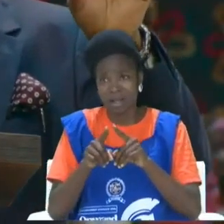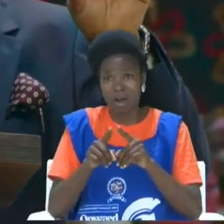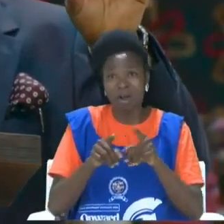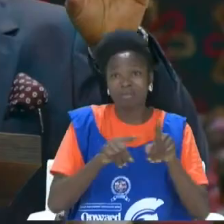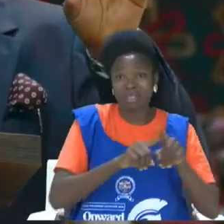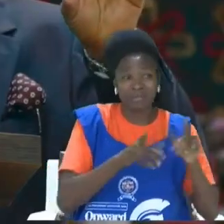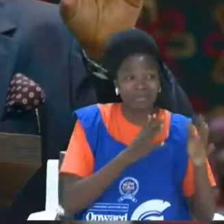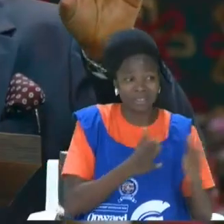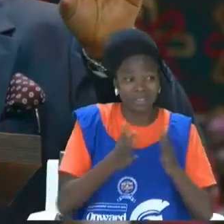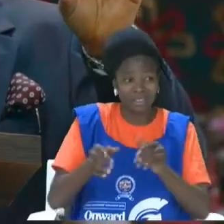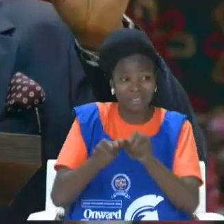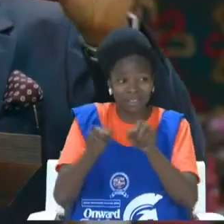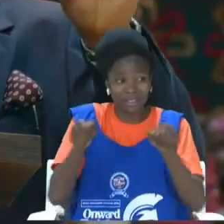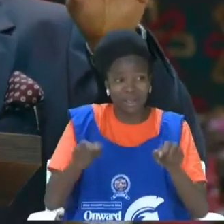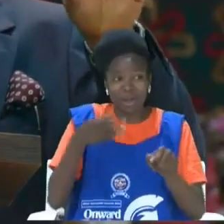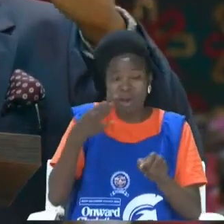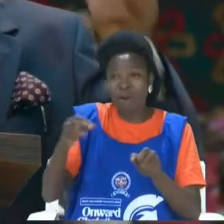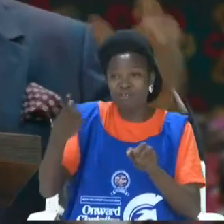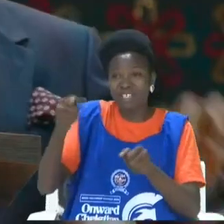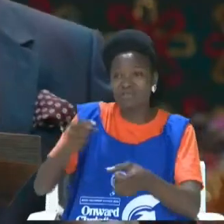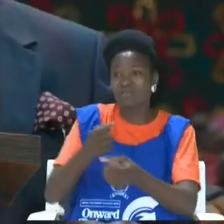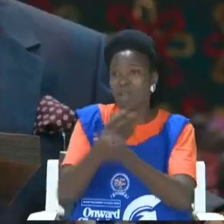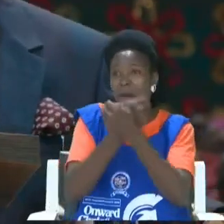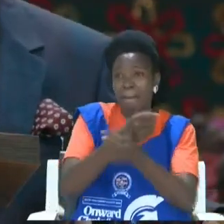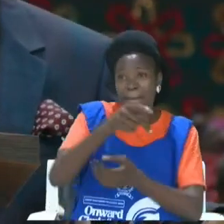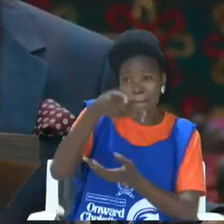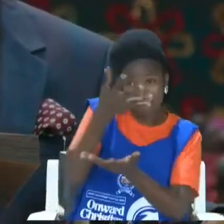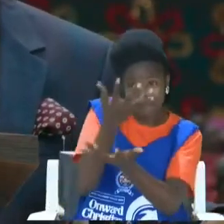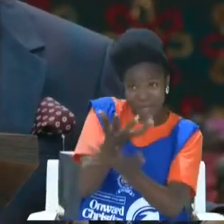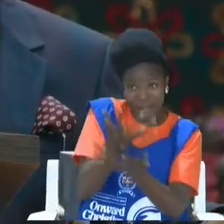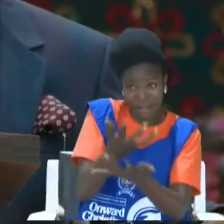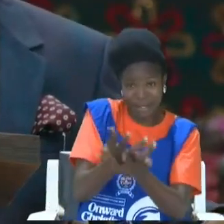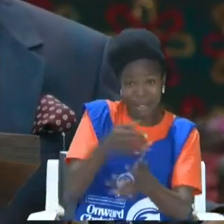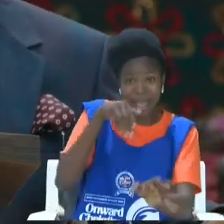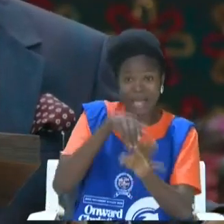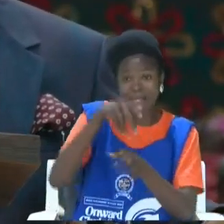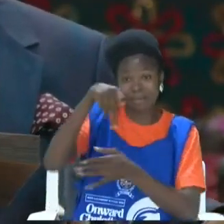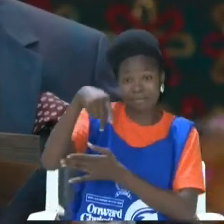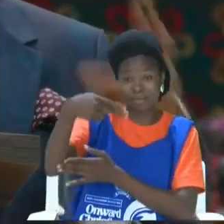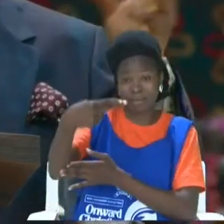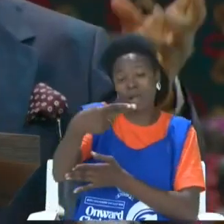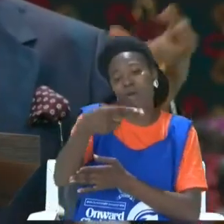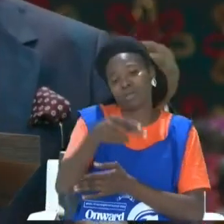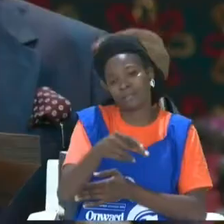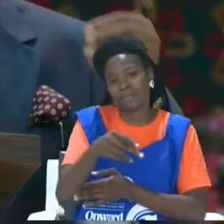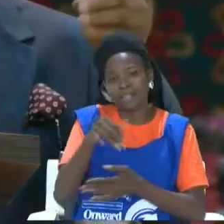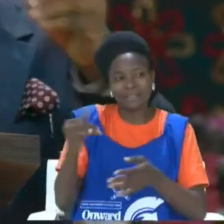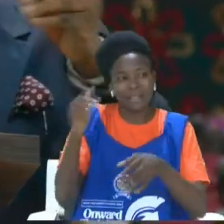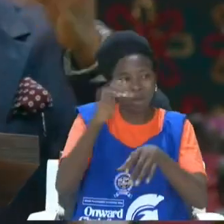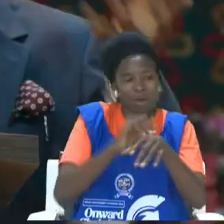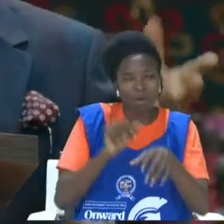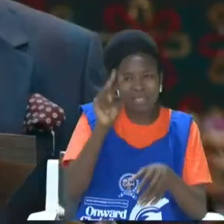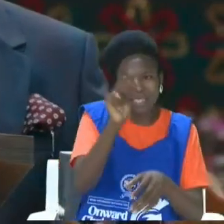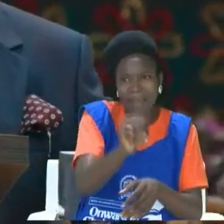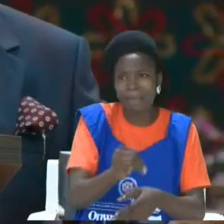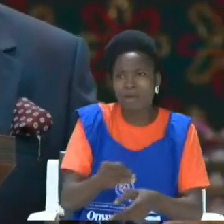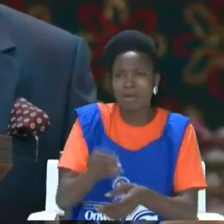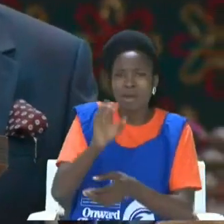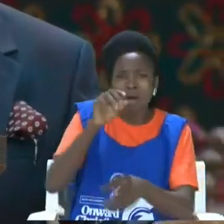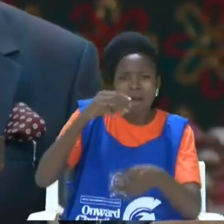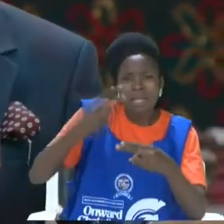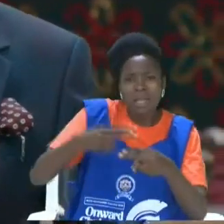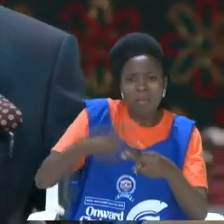section of the prisons in Port Harcourt. They call them condemned